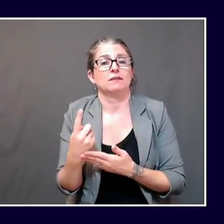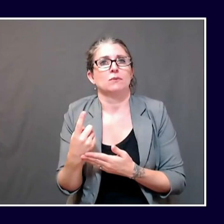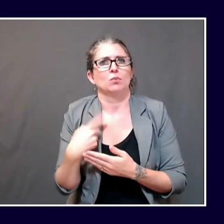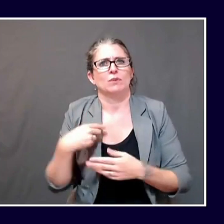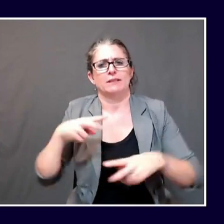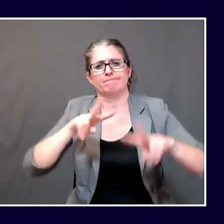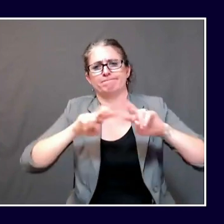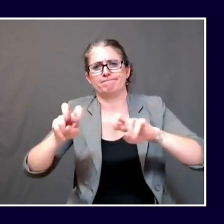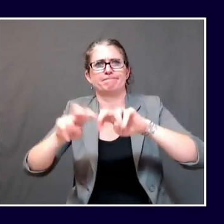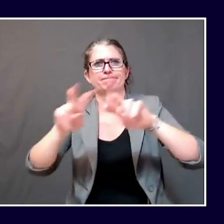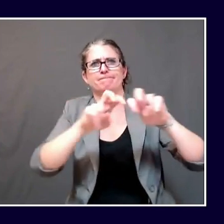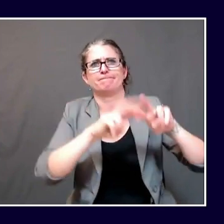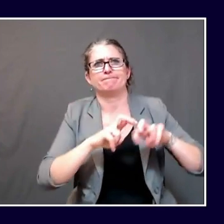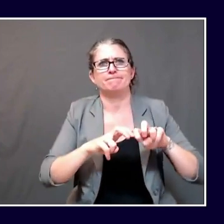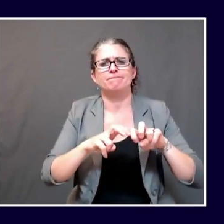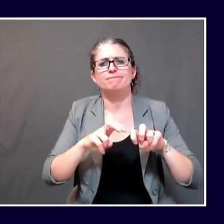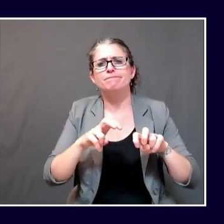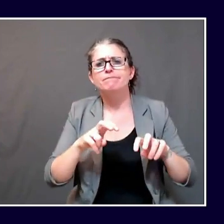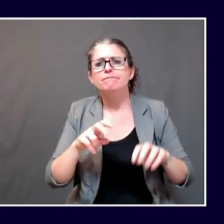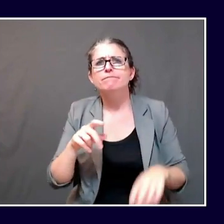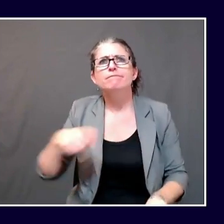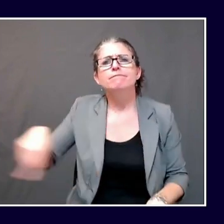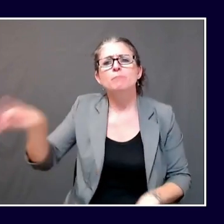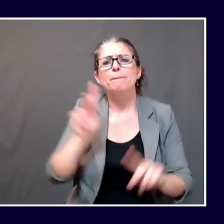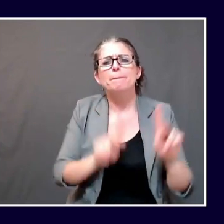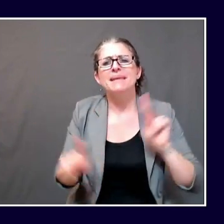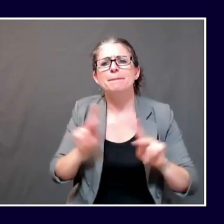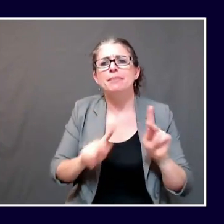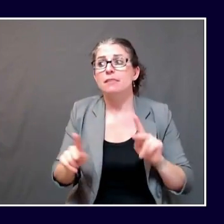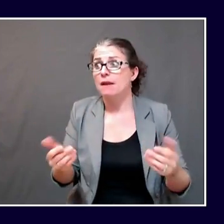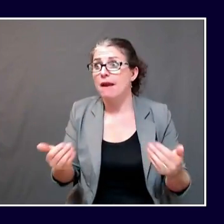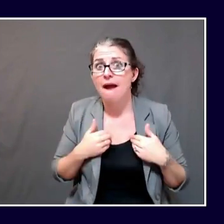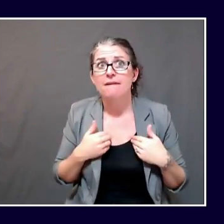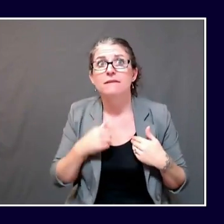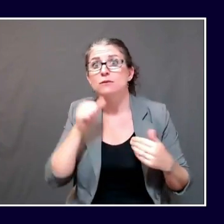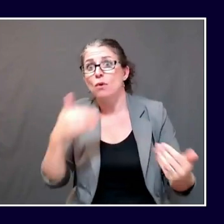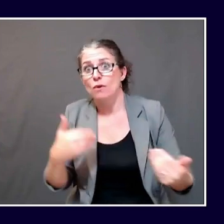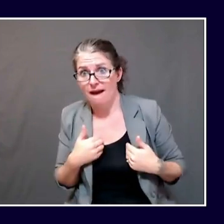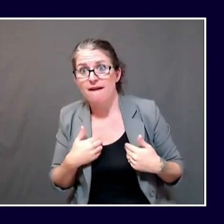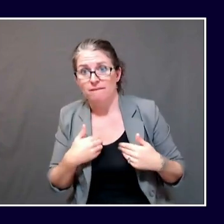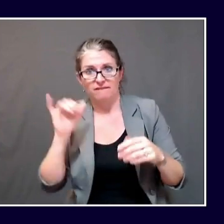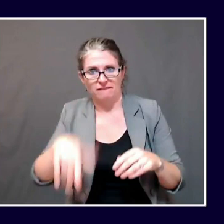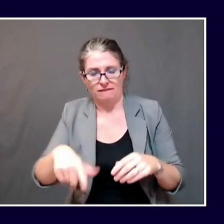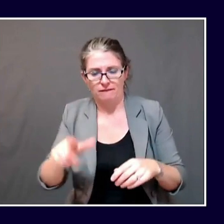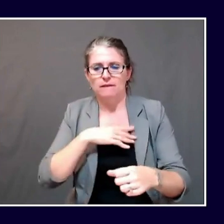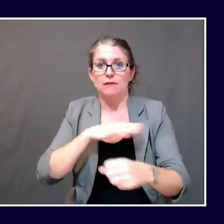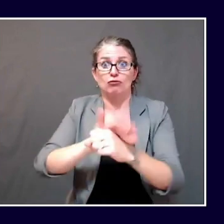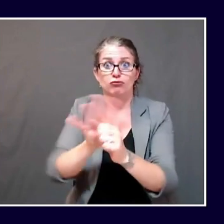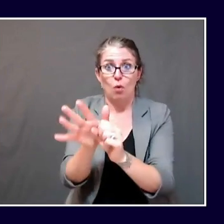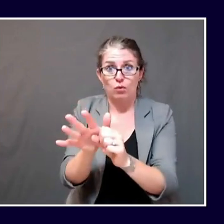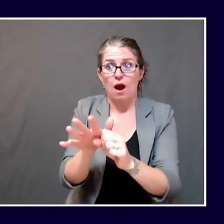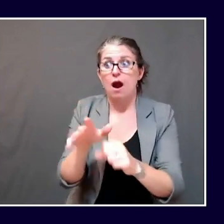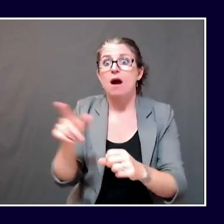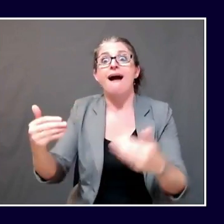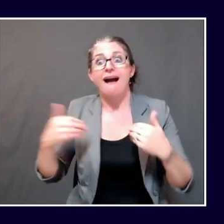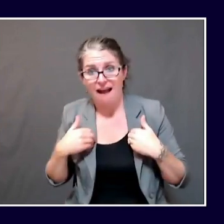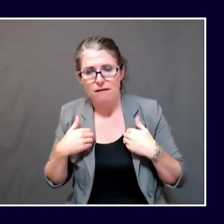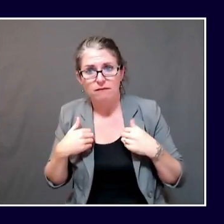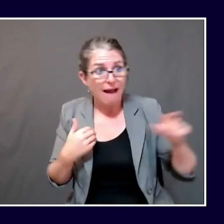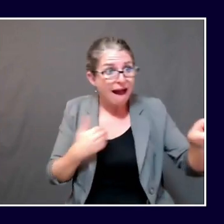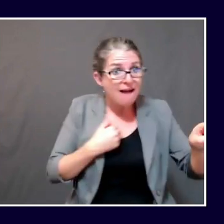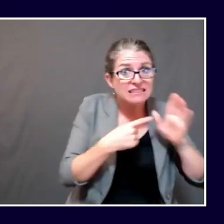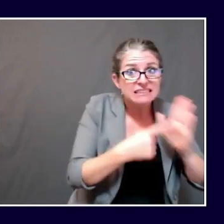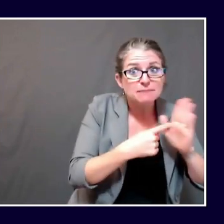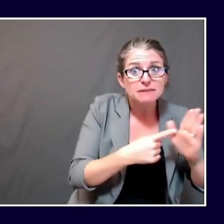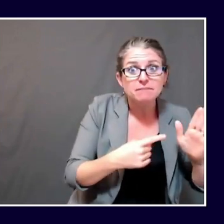the first states to move toward that. And as a result of that very early move, the percentage of individuals whom we